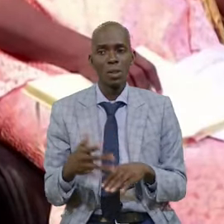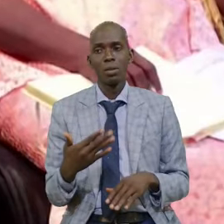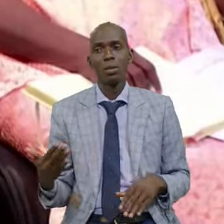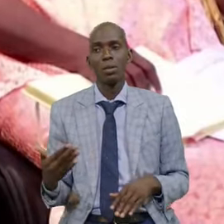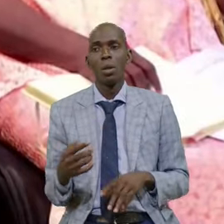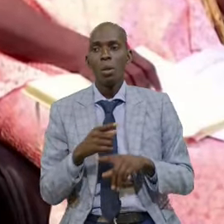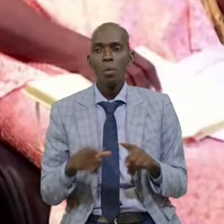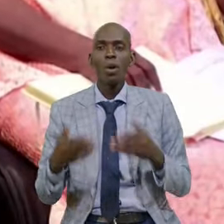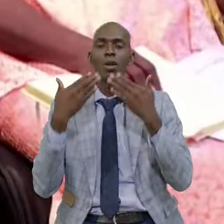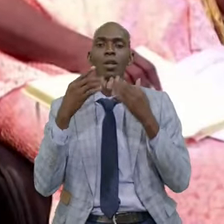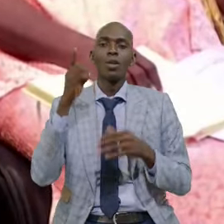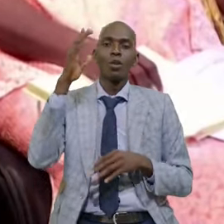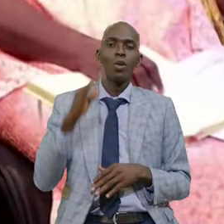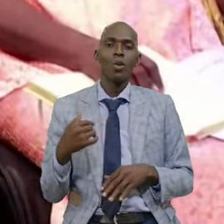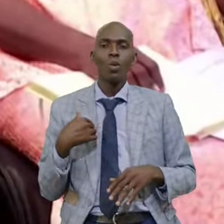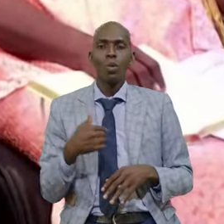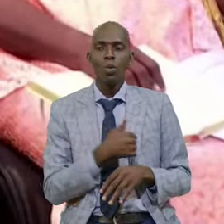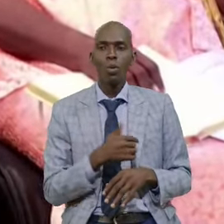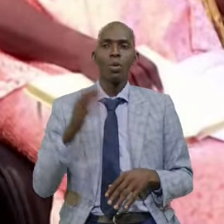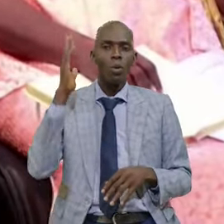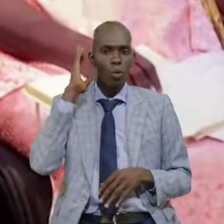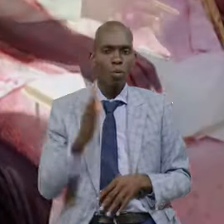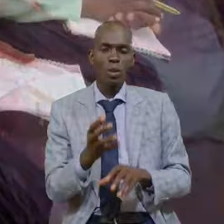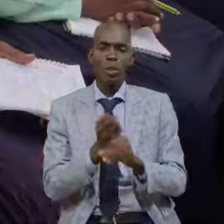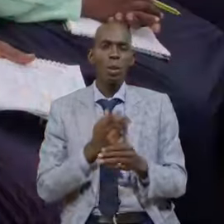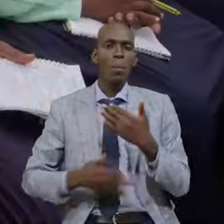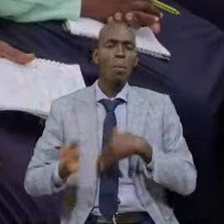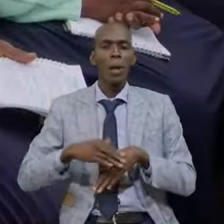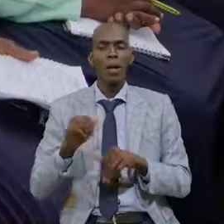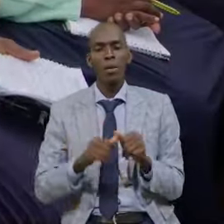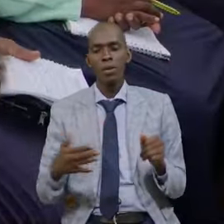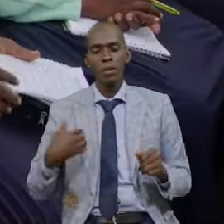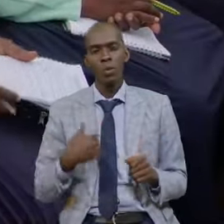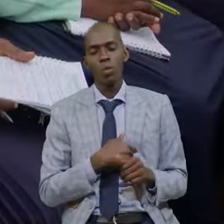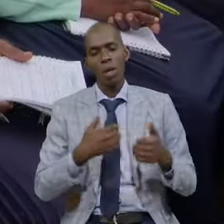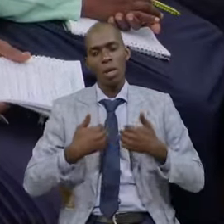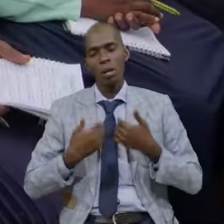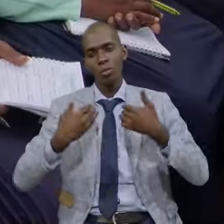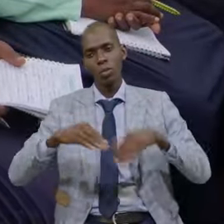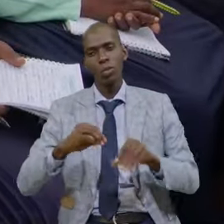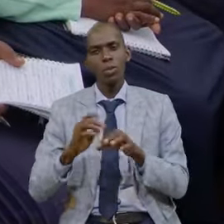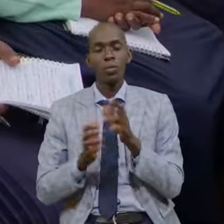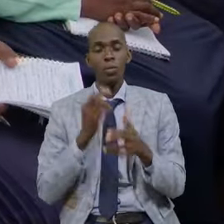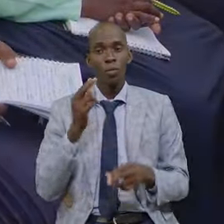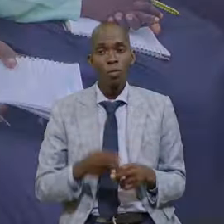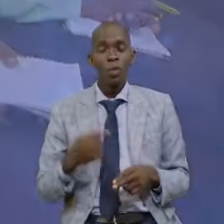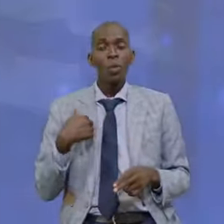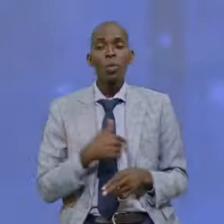will unsell everything we have sold. I said, we will